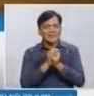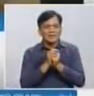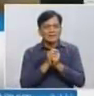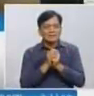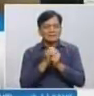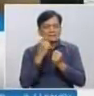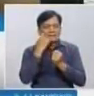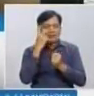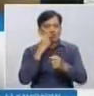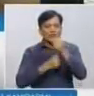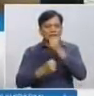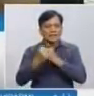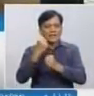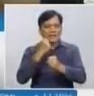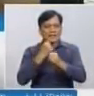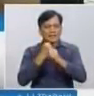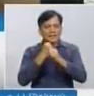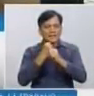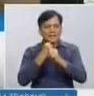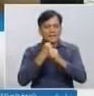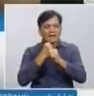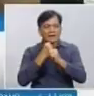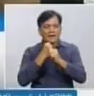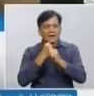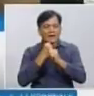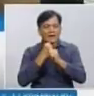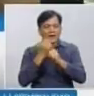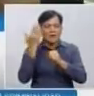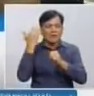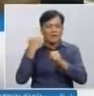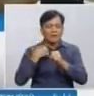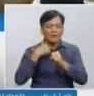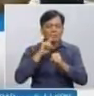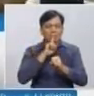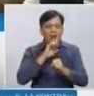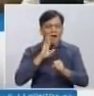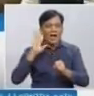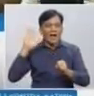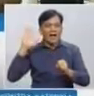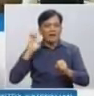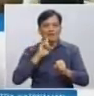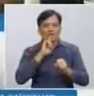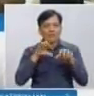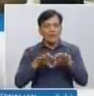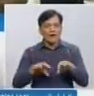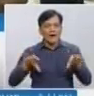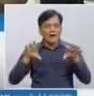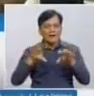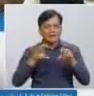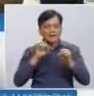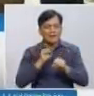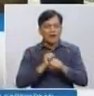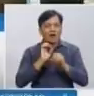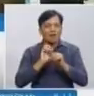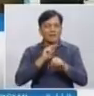About 2 years ago, I solemnly took my oath as a worker of the